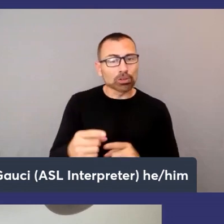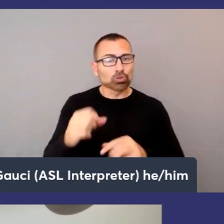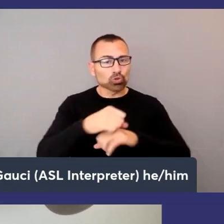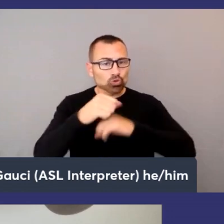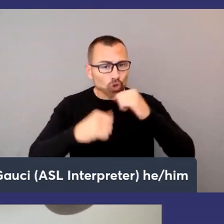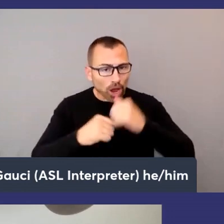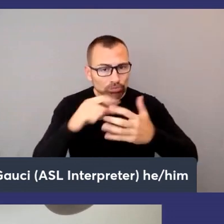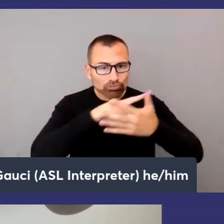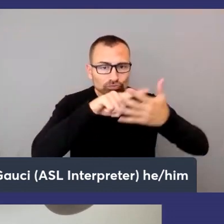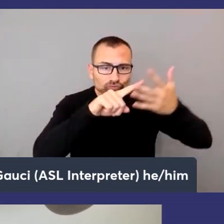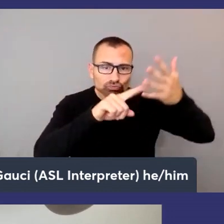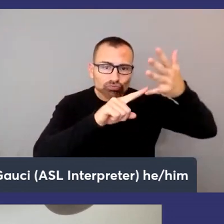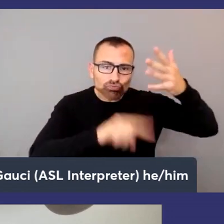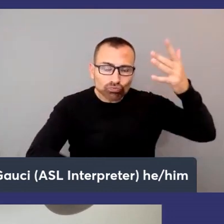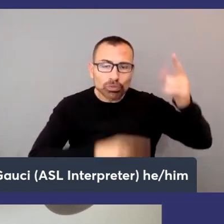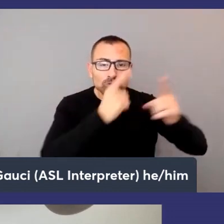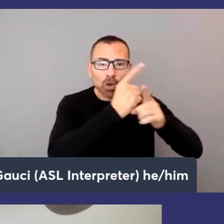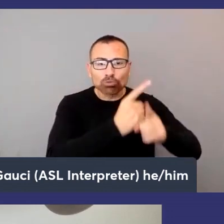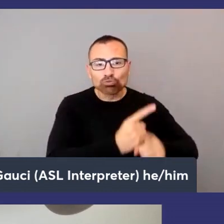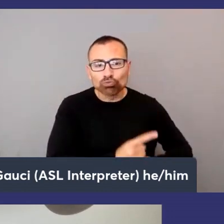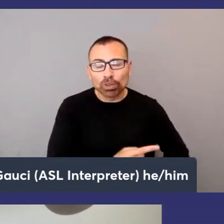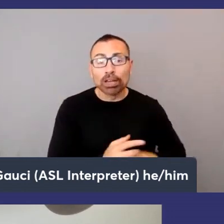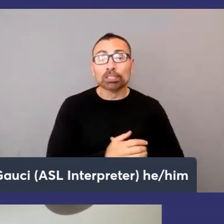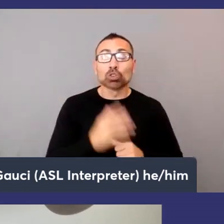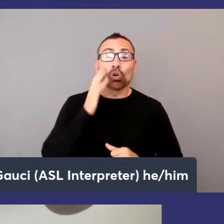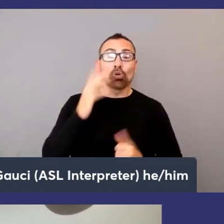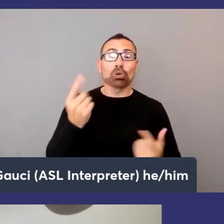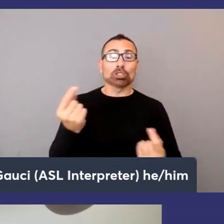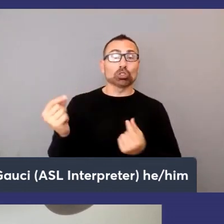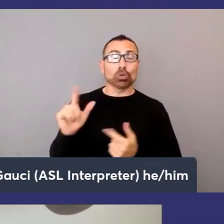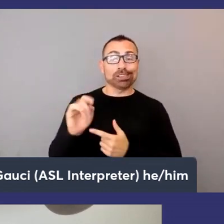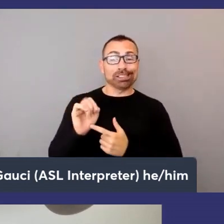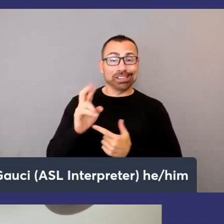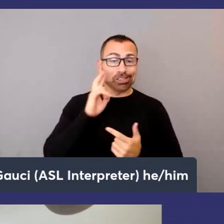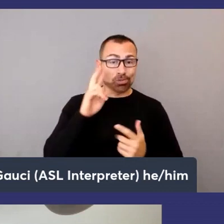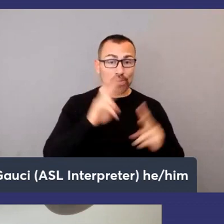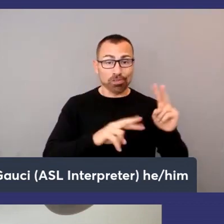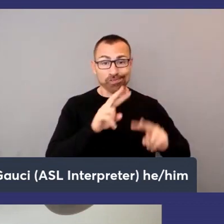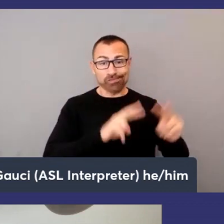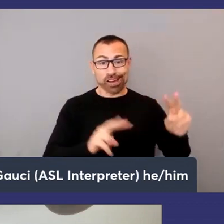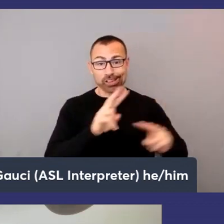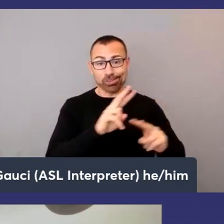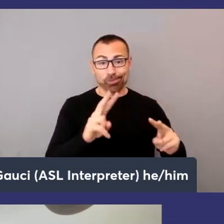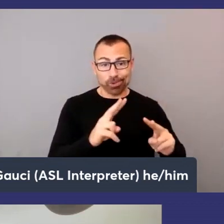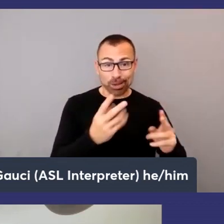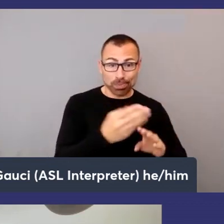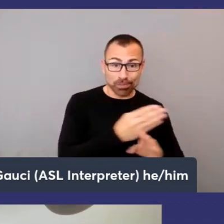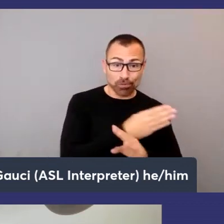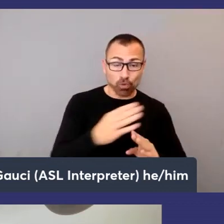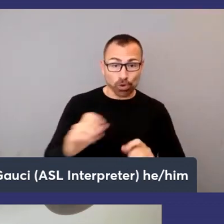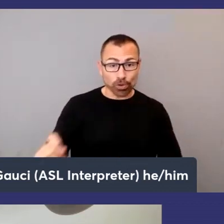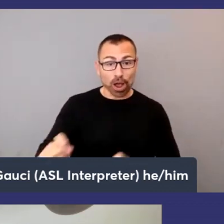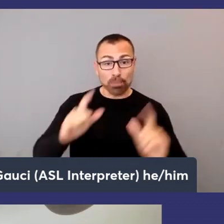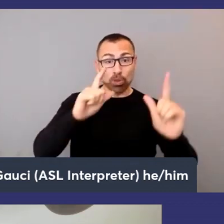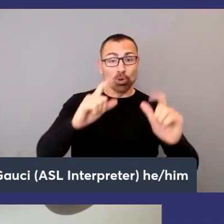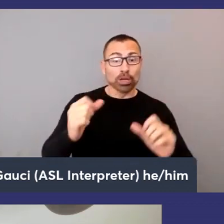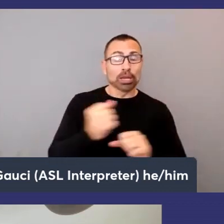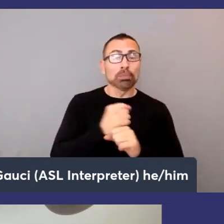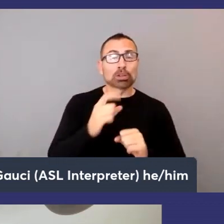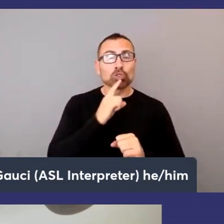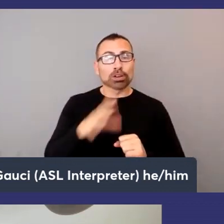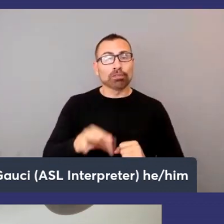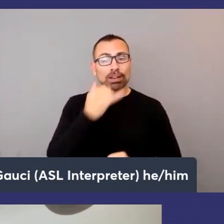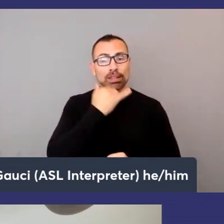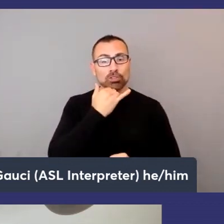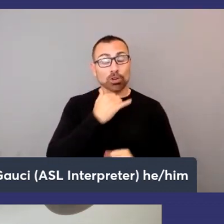your template even before deploying and helps you reduce those errors. And at the same time, it provides you the ability to define custom rules, right? So you